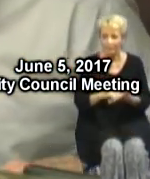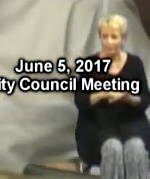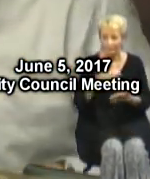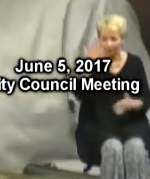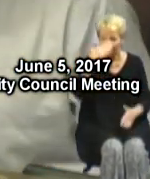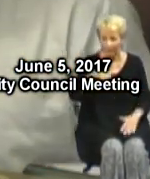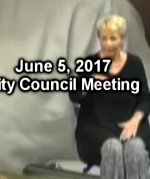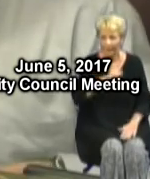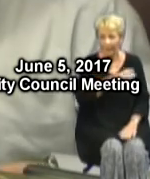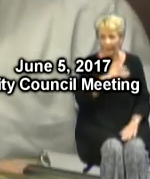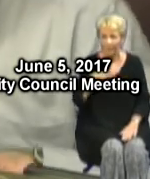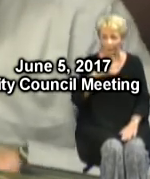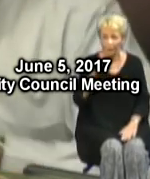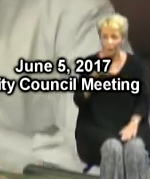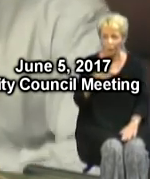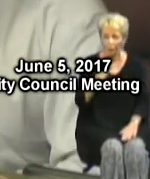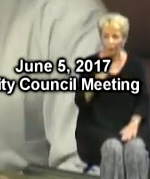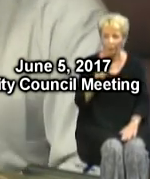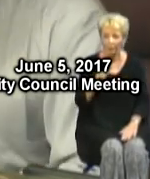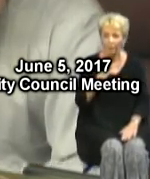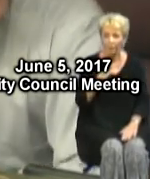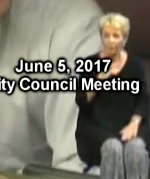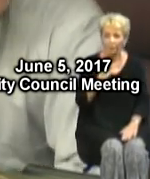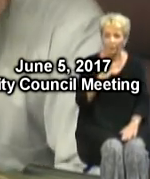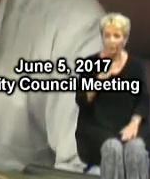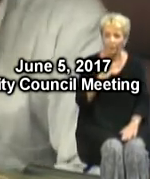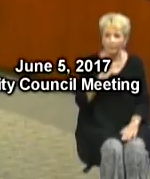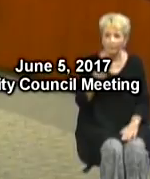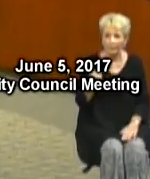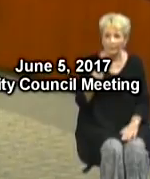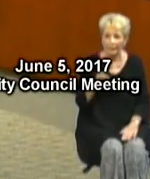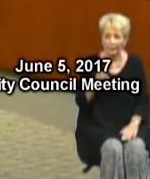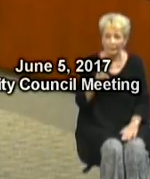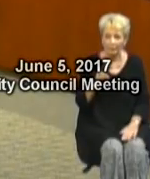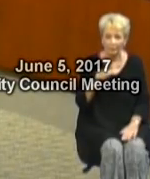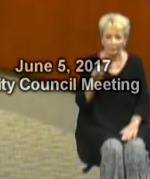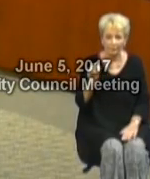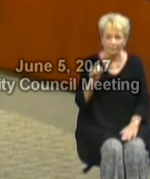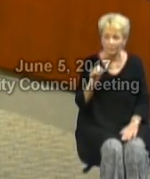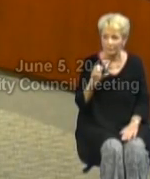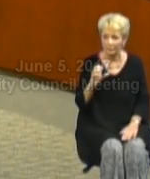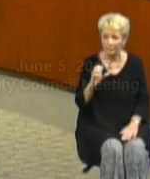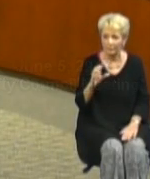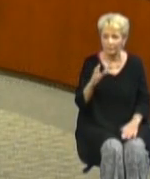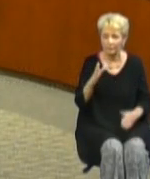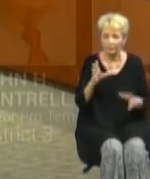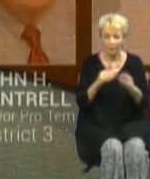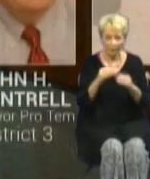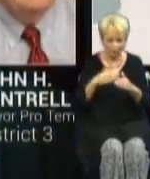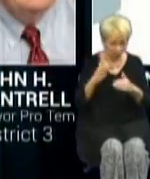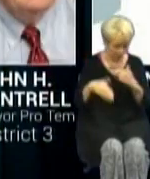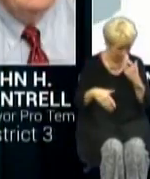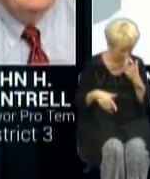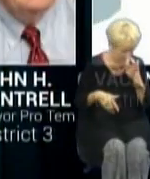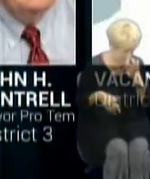before council for the June 6th meeting? If not, we are adjourned.